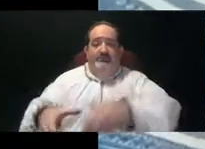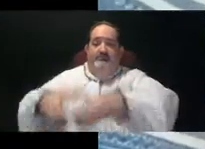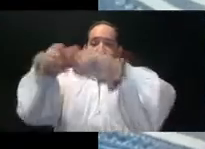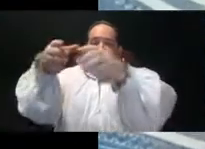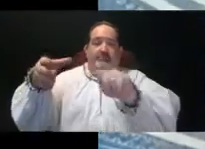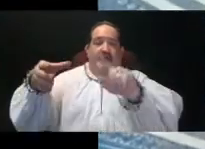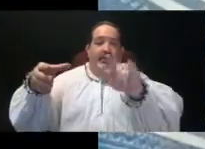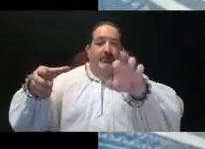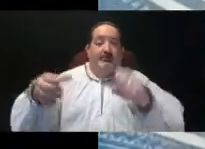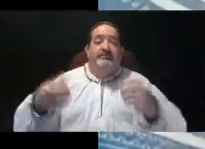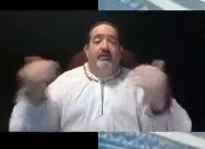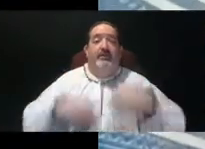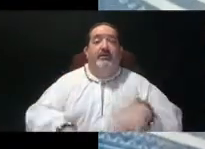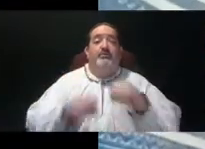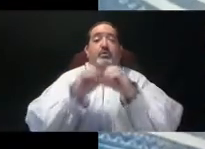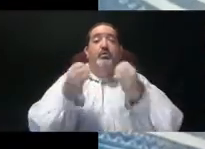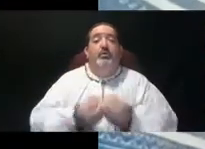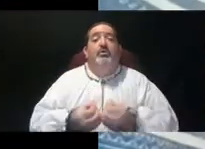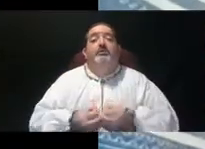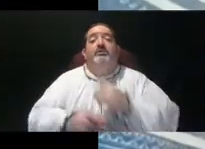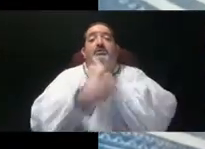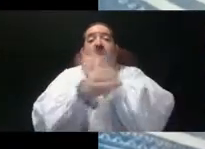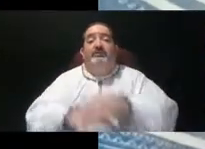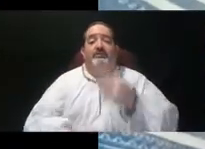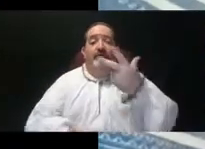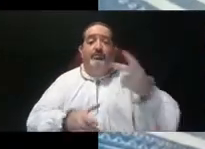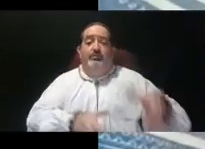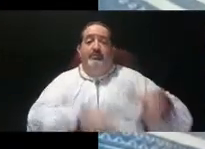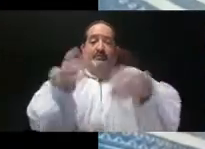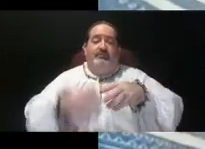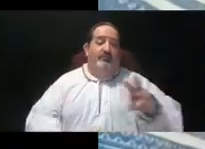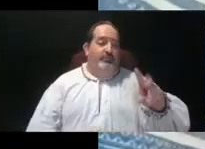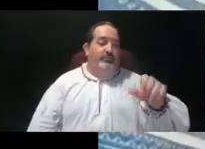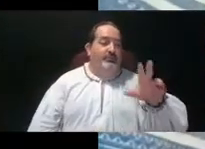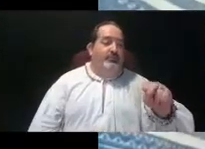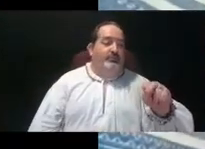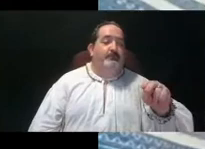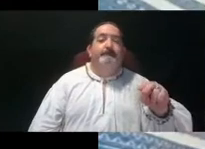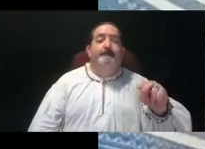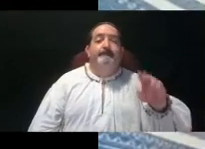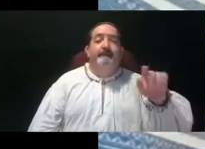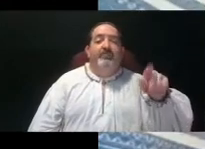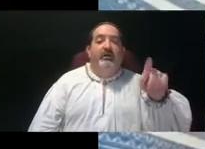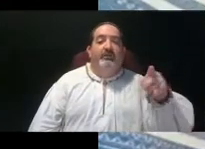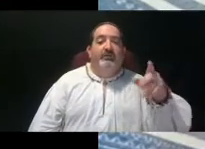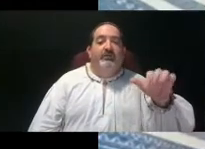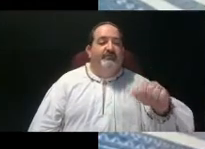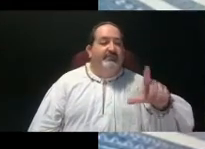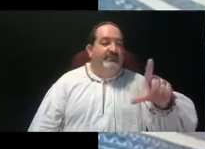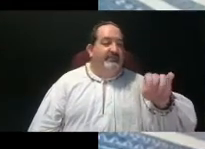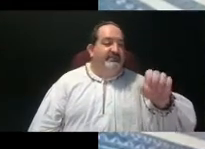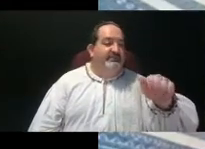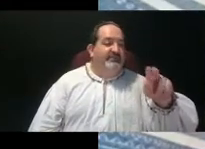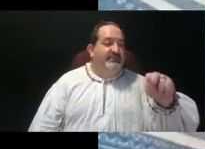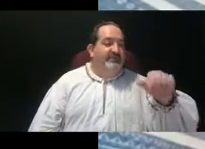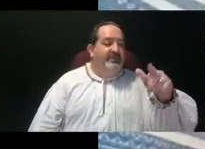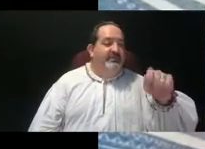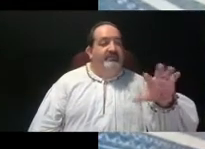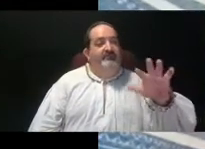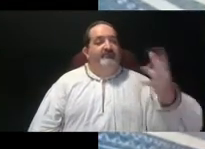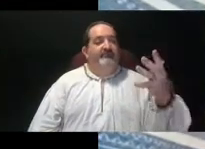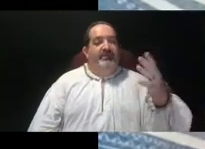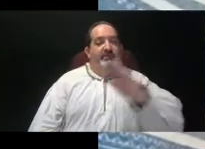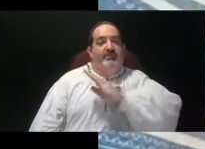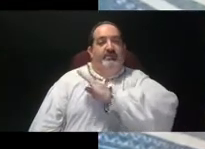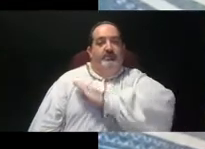The Order of the Defenders of the Three Towers was created by William Antar of Navan and Lysig McLaughlin, 5th Baron and Baroness